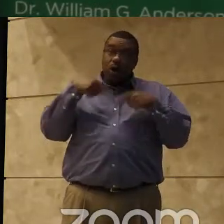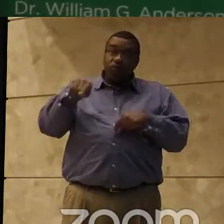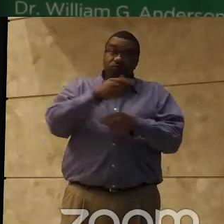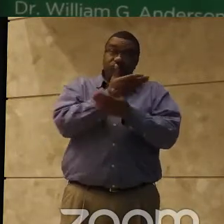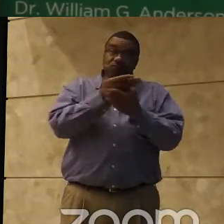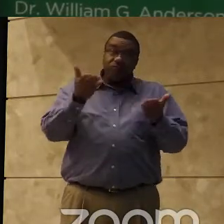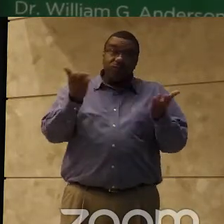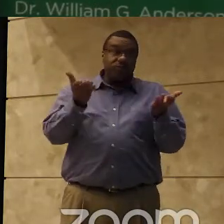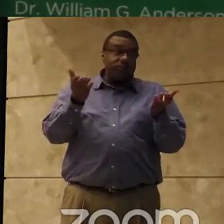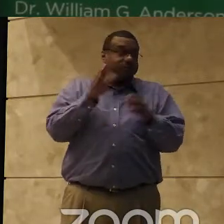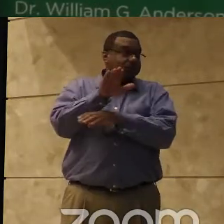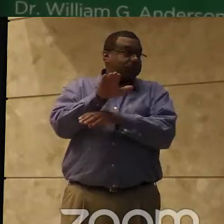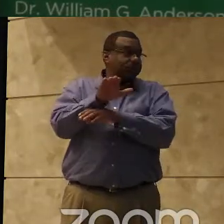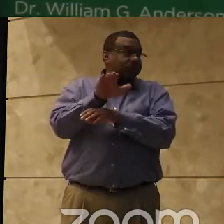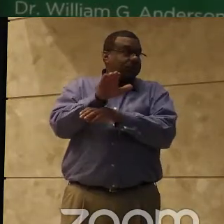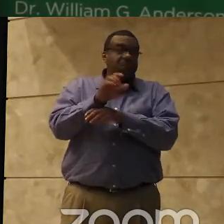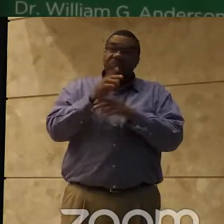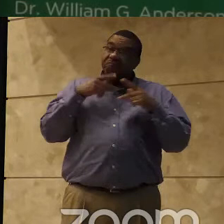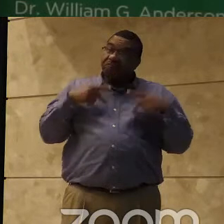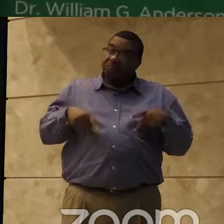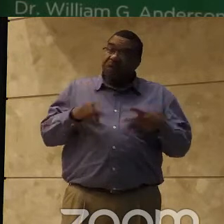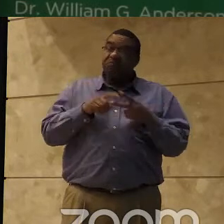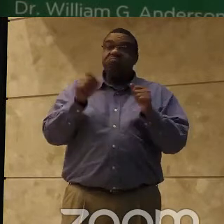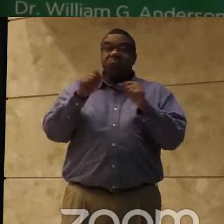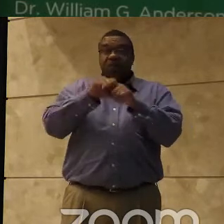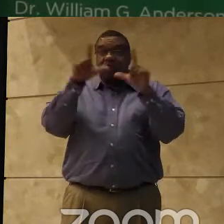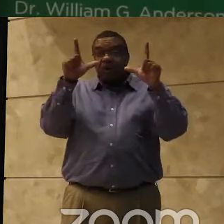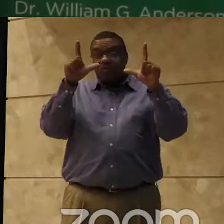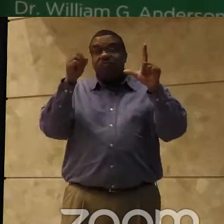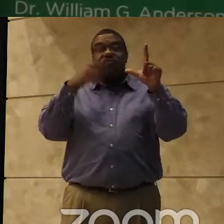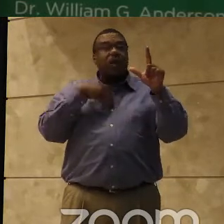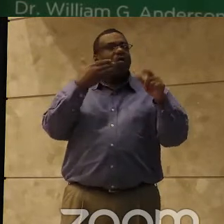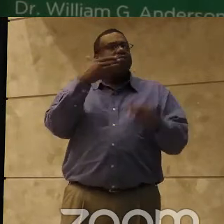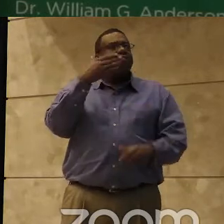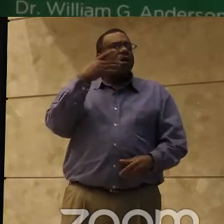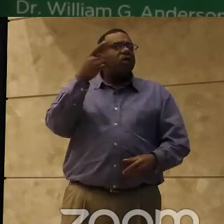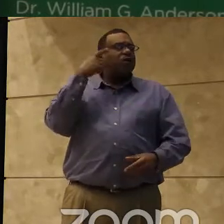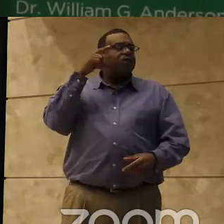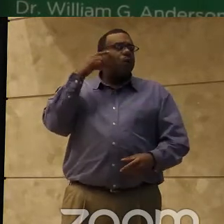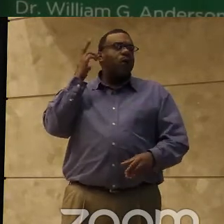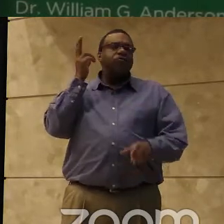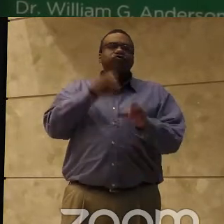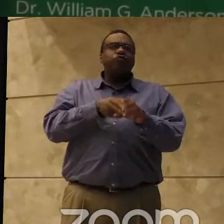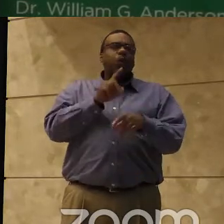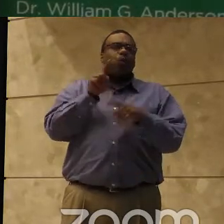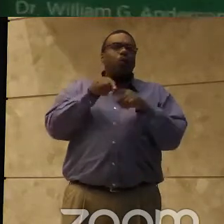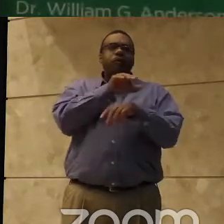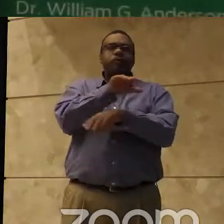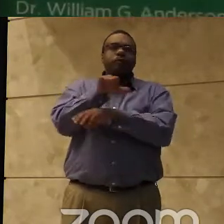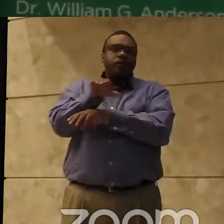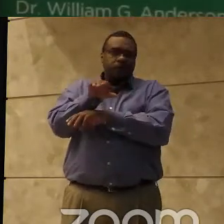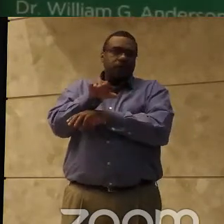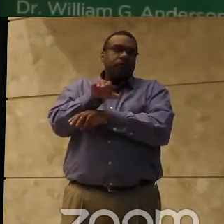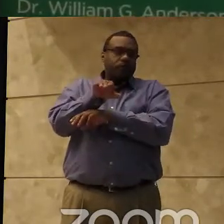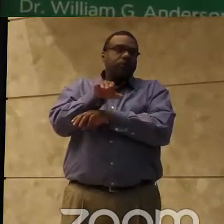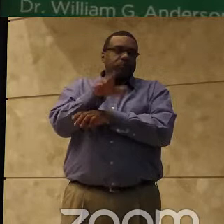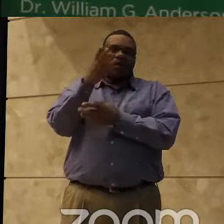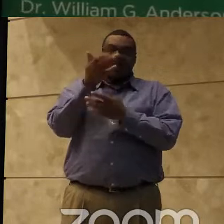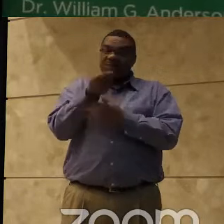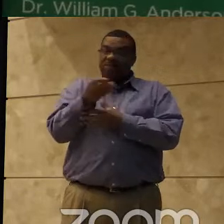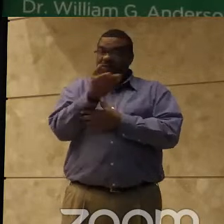with us this evening, physically, virtually, thank you for joining us tonight. So a few items